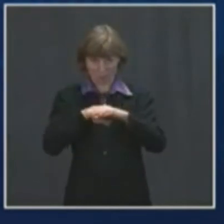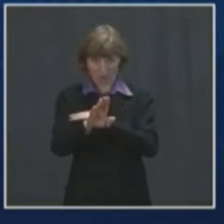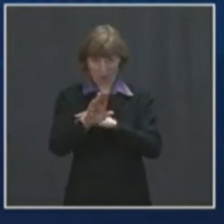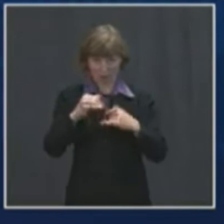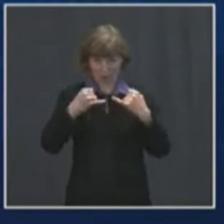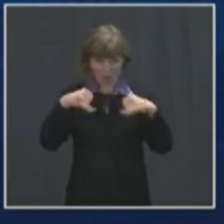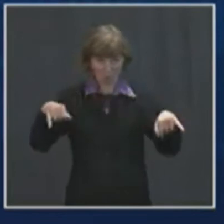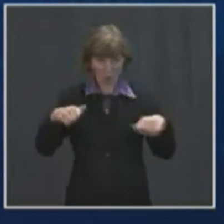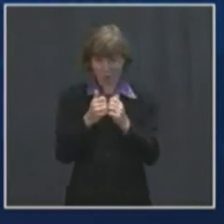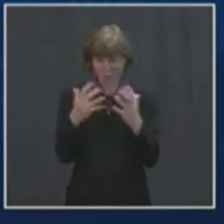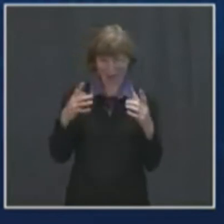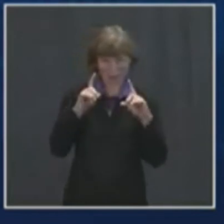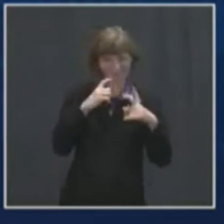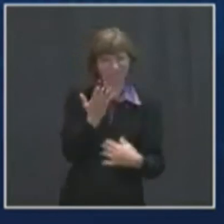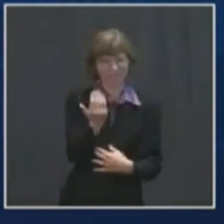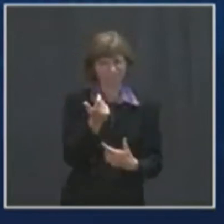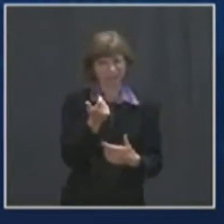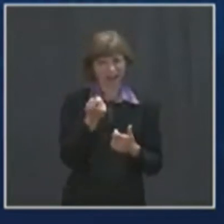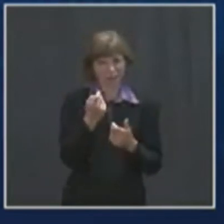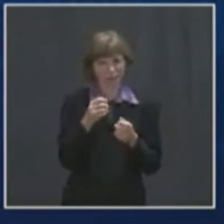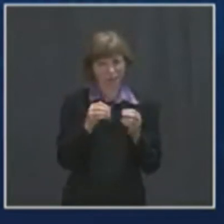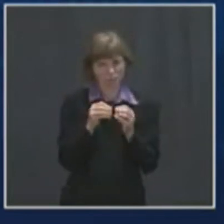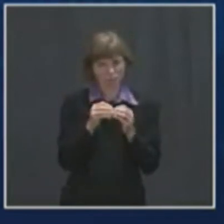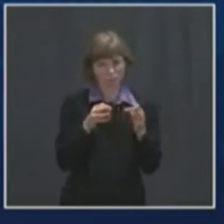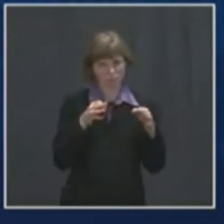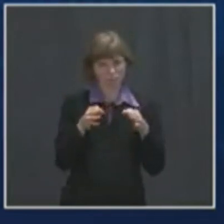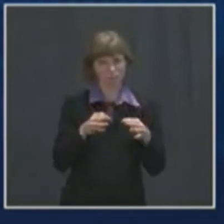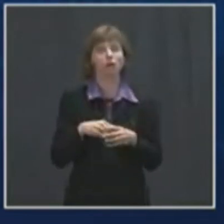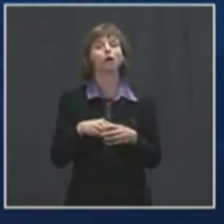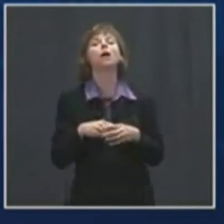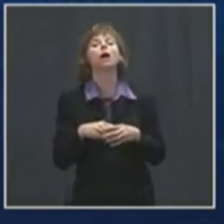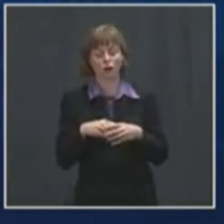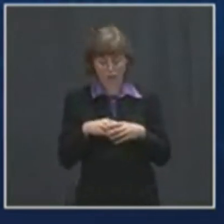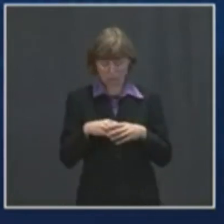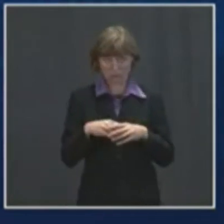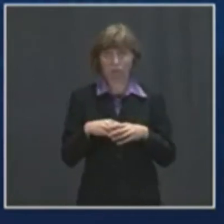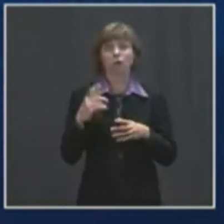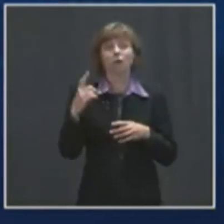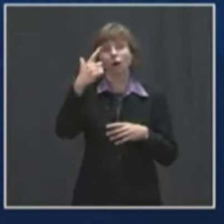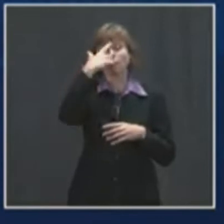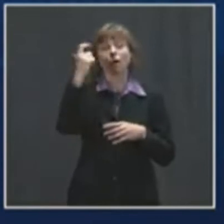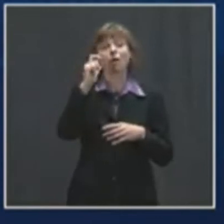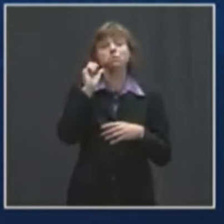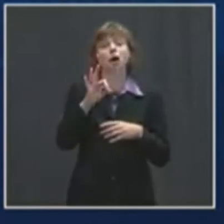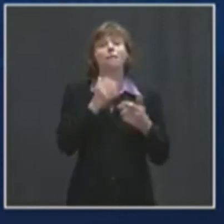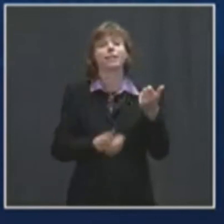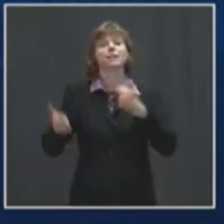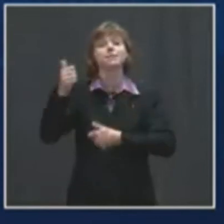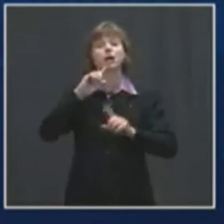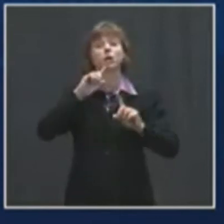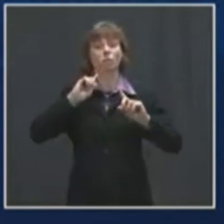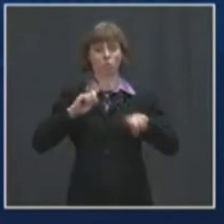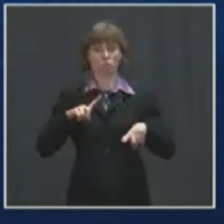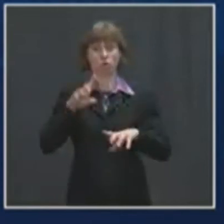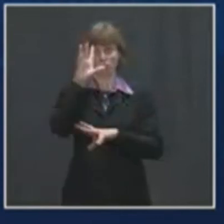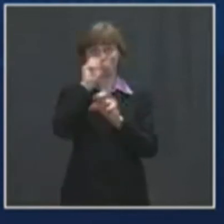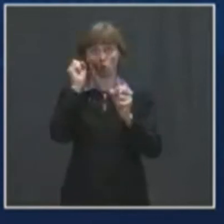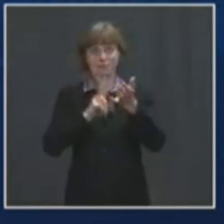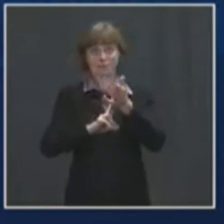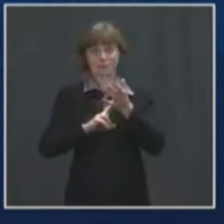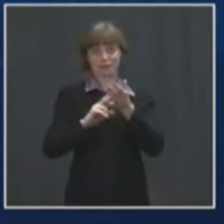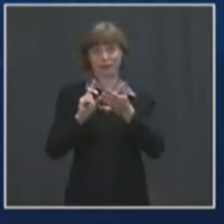them, or just tell me a little bit more? They're being released. They're having to, because of the executive order that the president signed earlier this